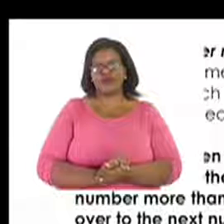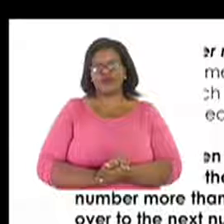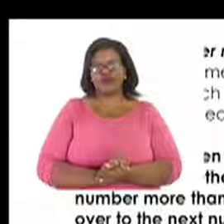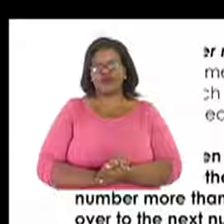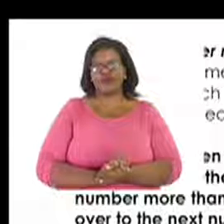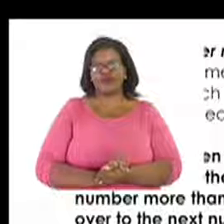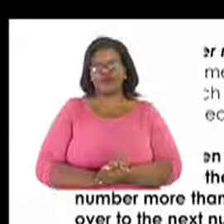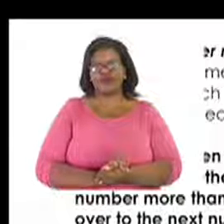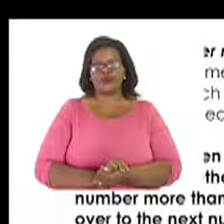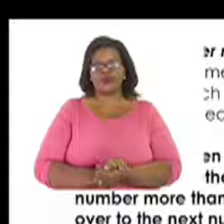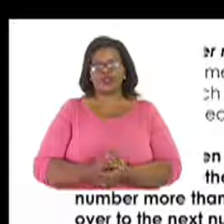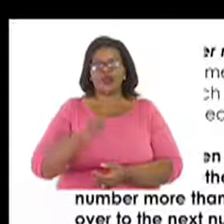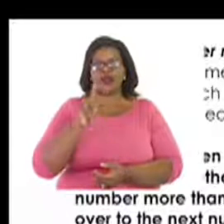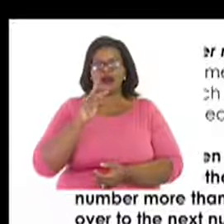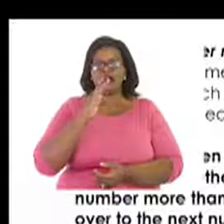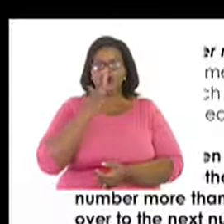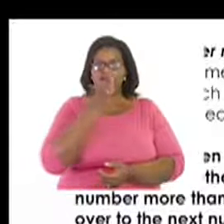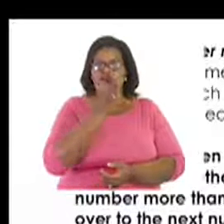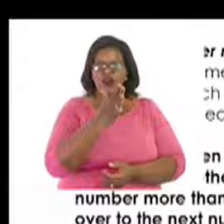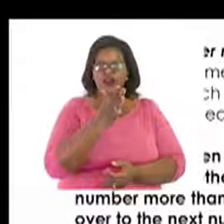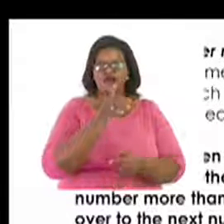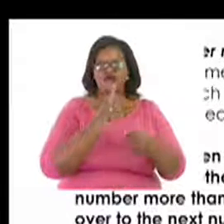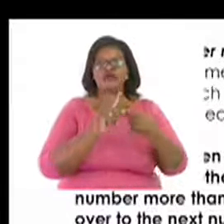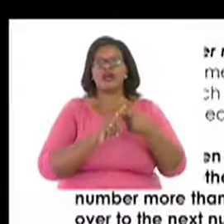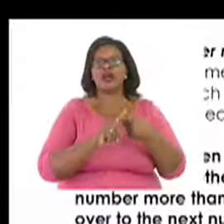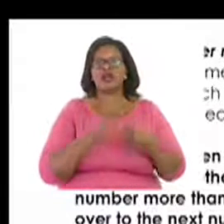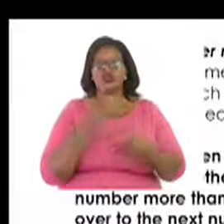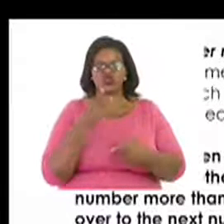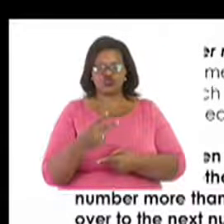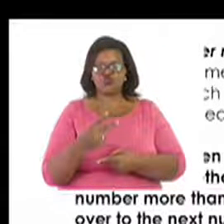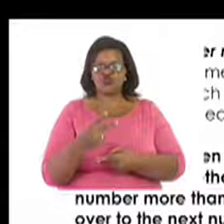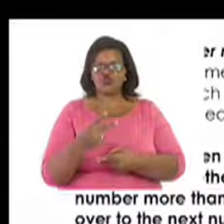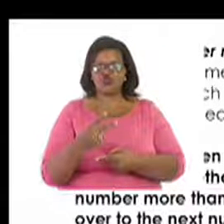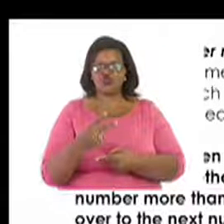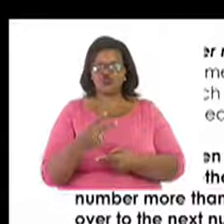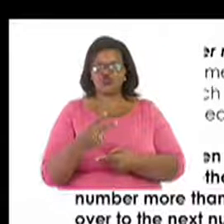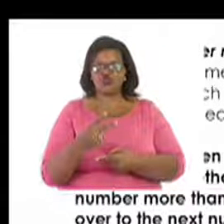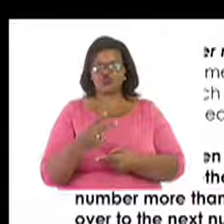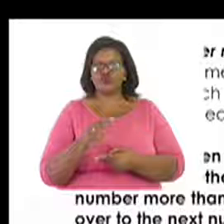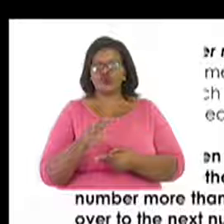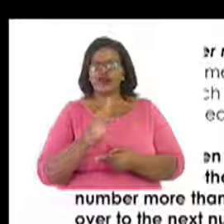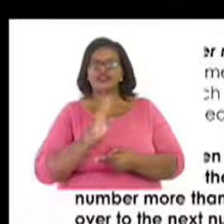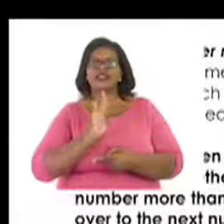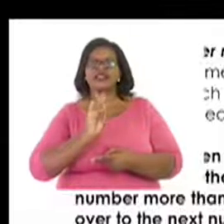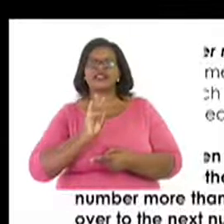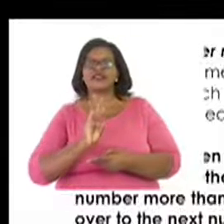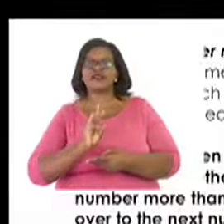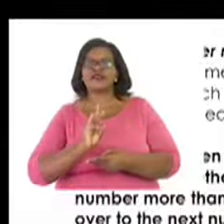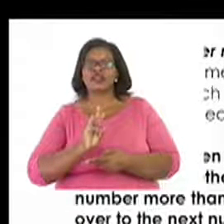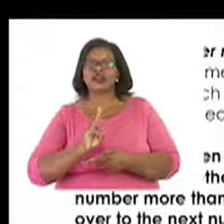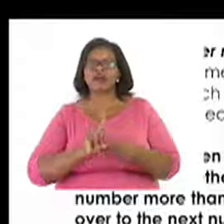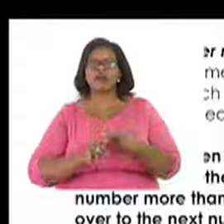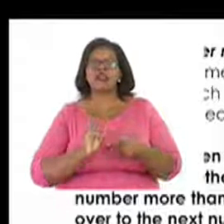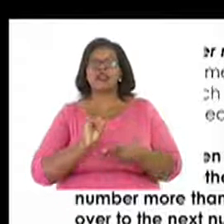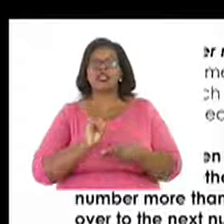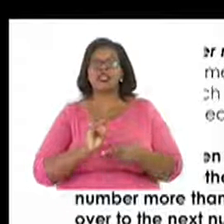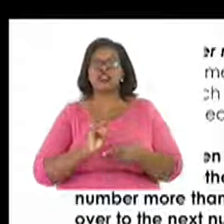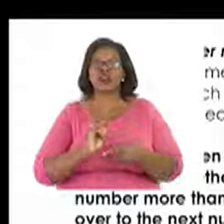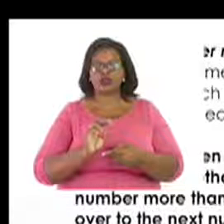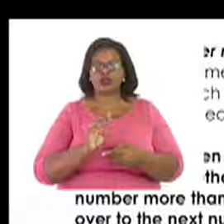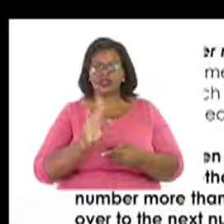Then 5 plus 2 equals 7, plus 0 equals